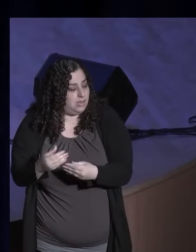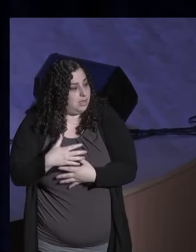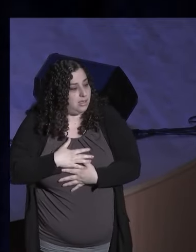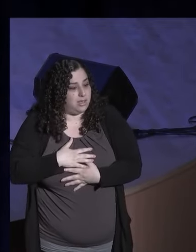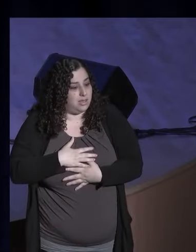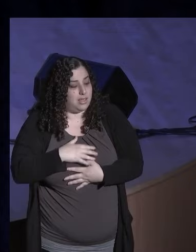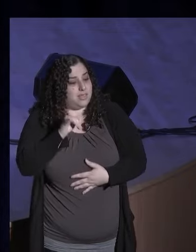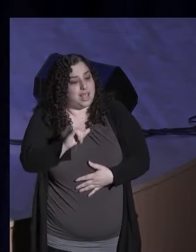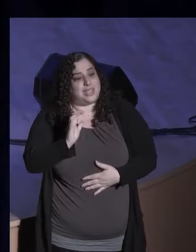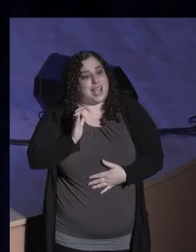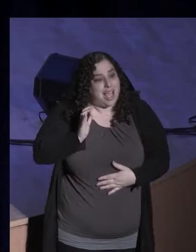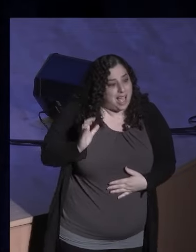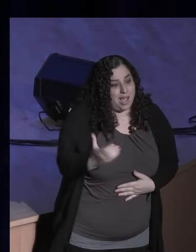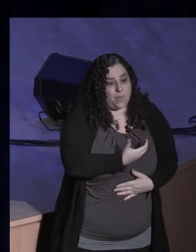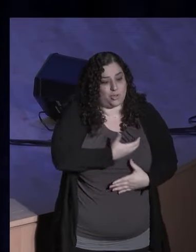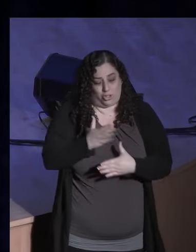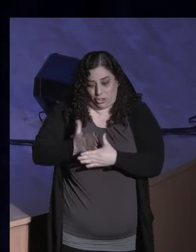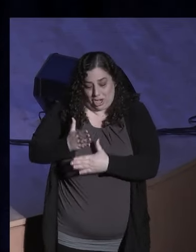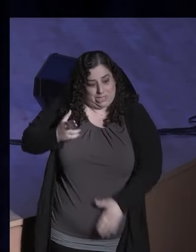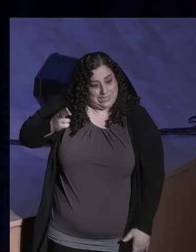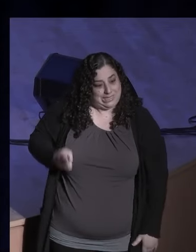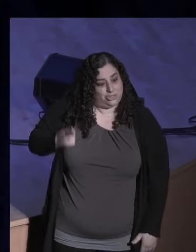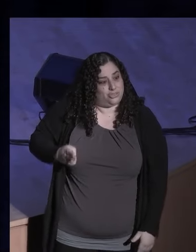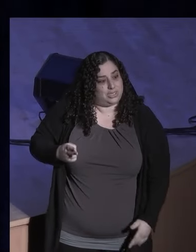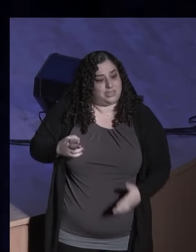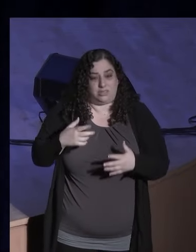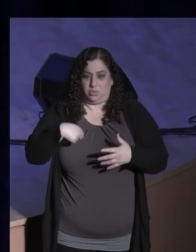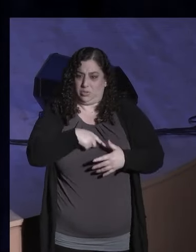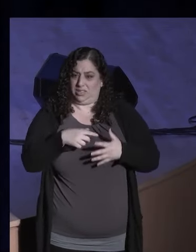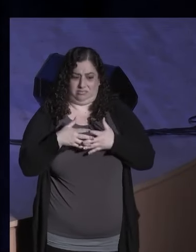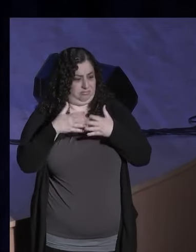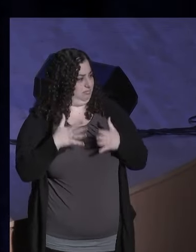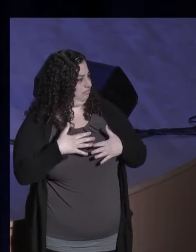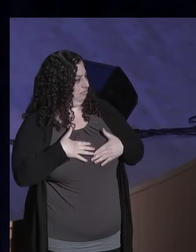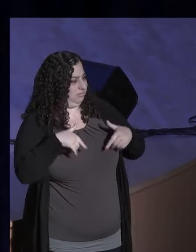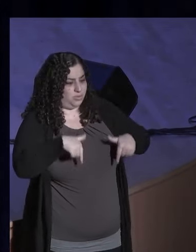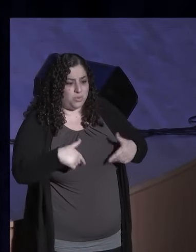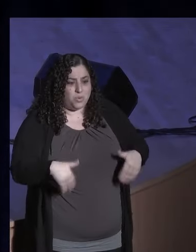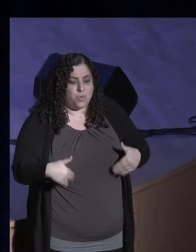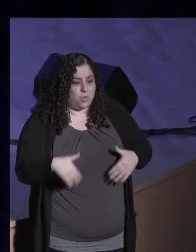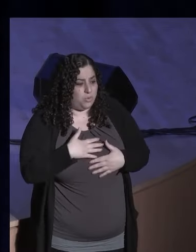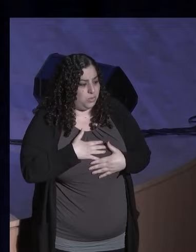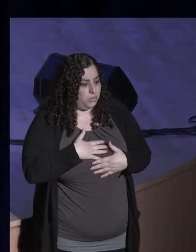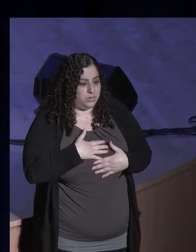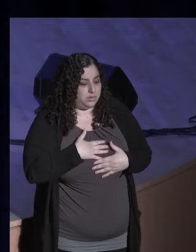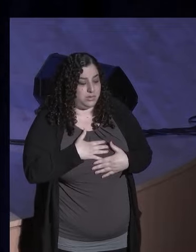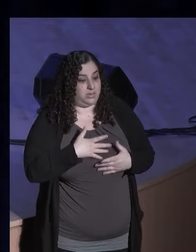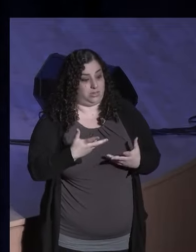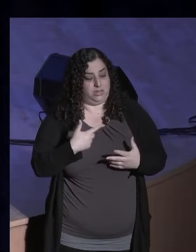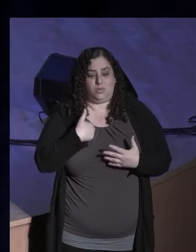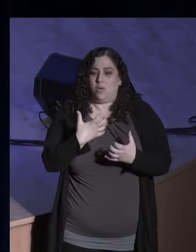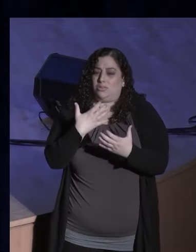Mall, and I want to take just a moment to thank all the dedicated National Service employees here and at all 429